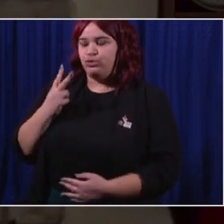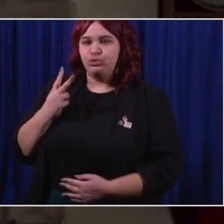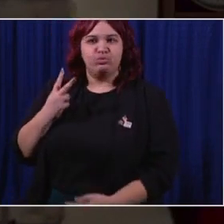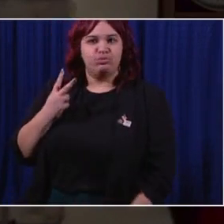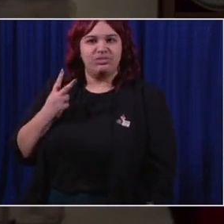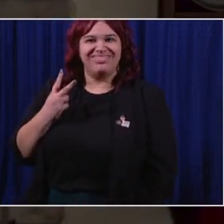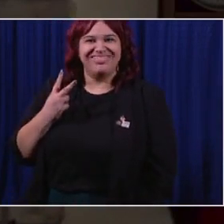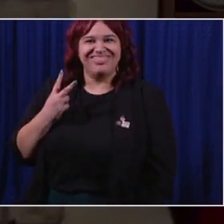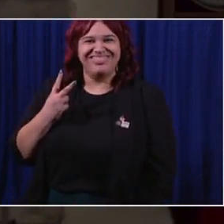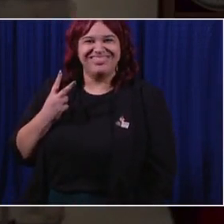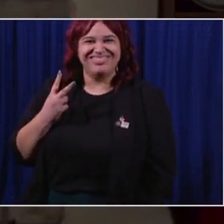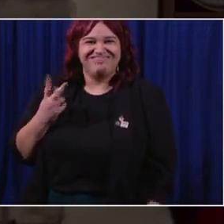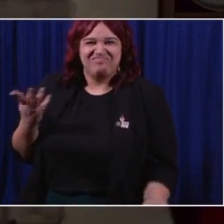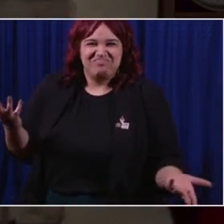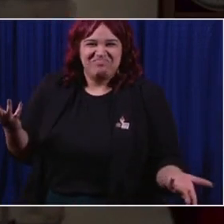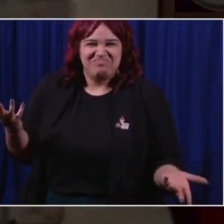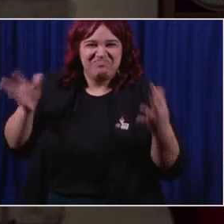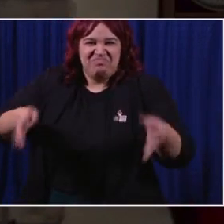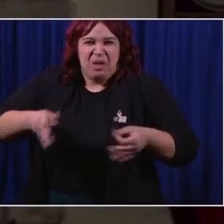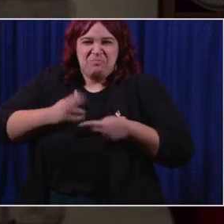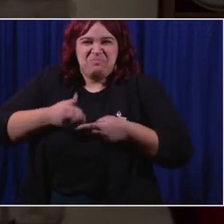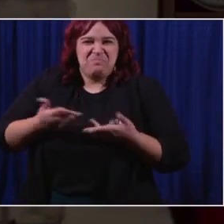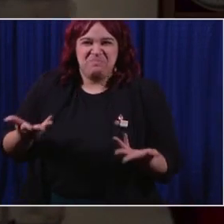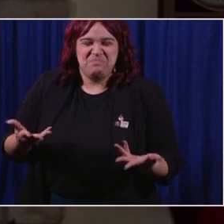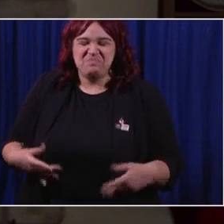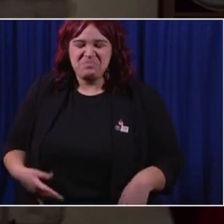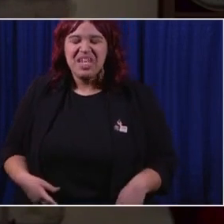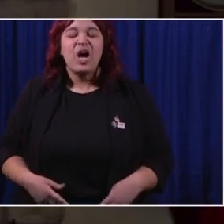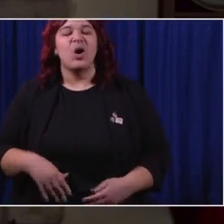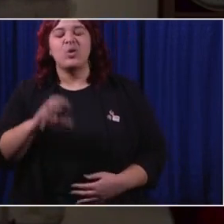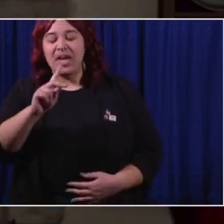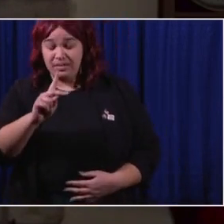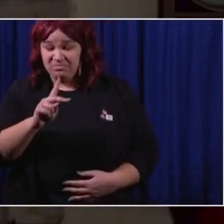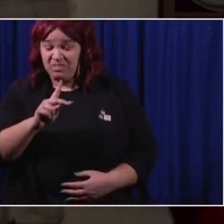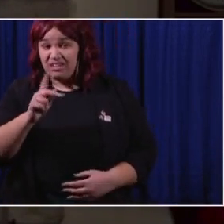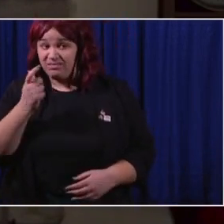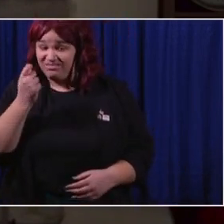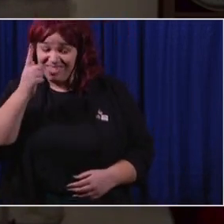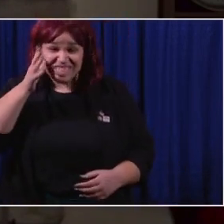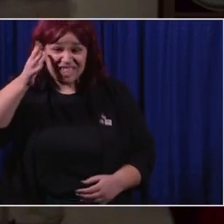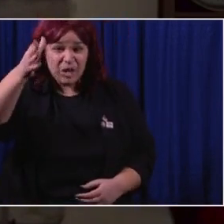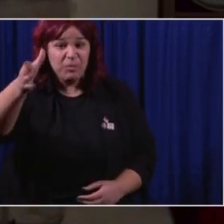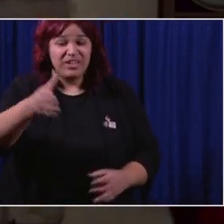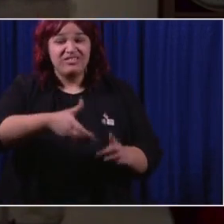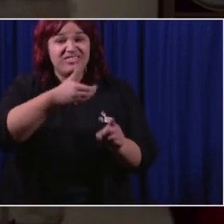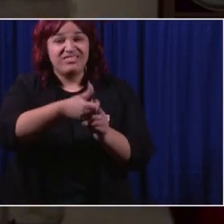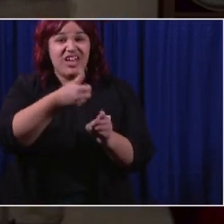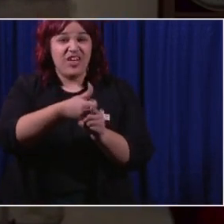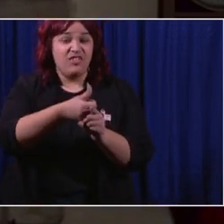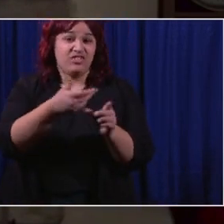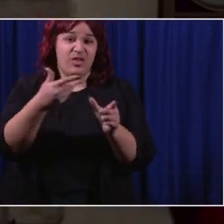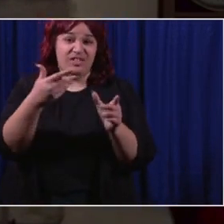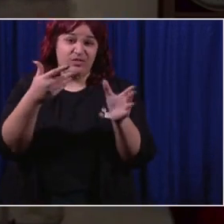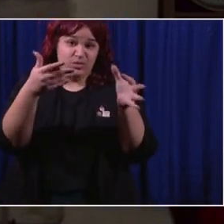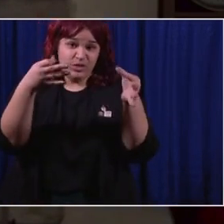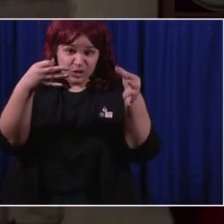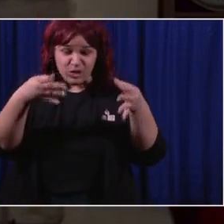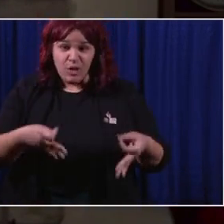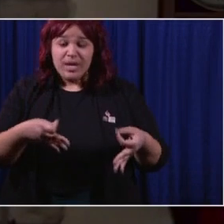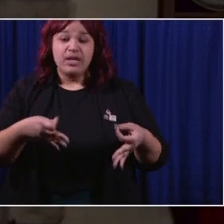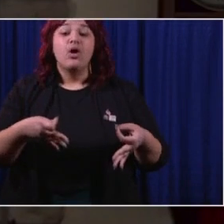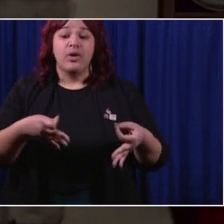discussion anyway. Okay. At some point, you are going to have to wrestle with the decision of when you take the